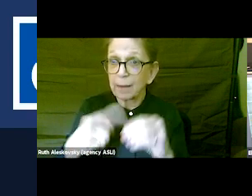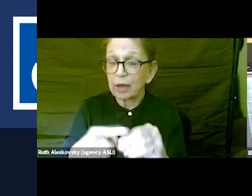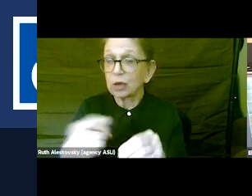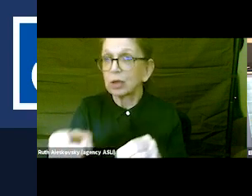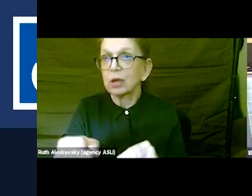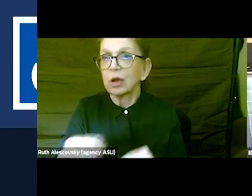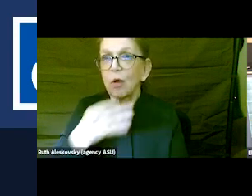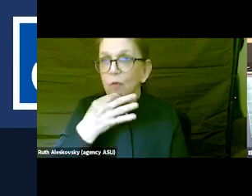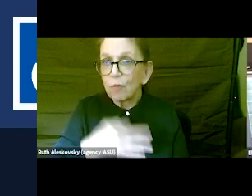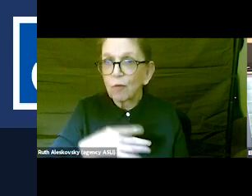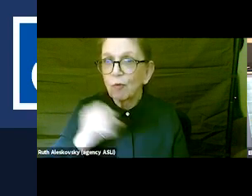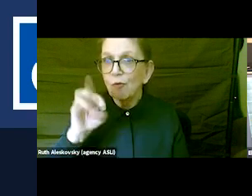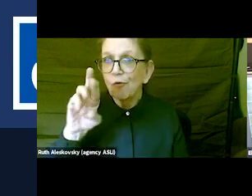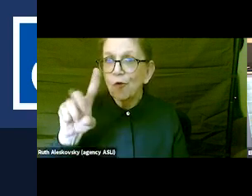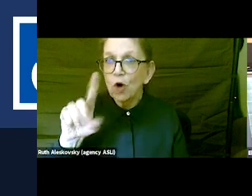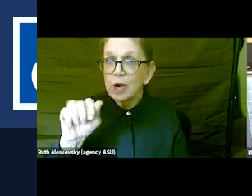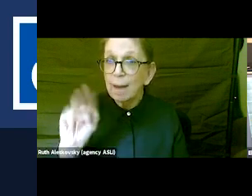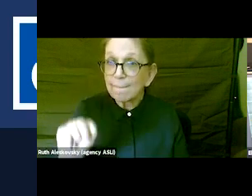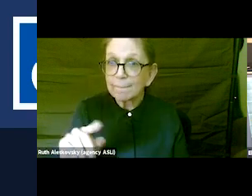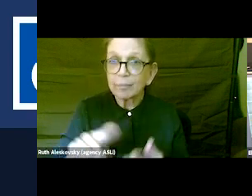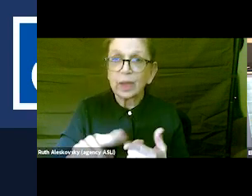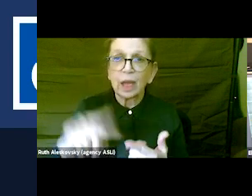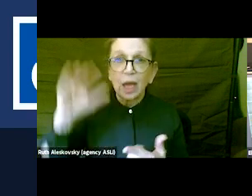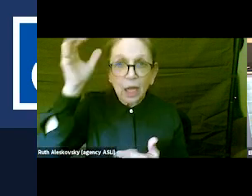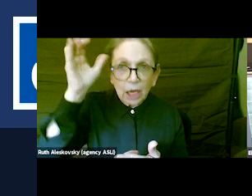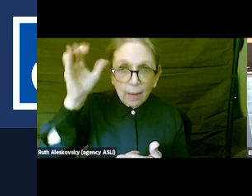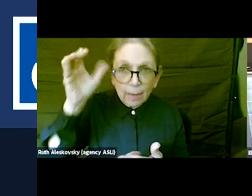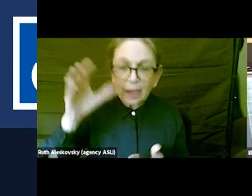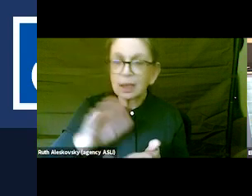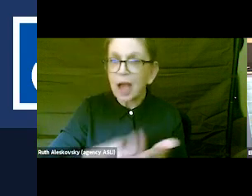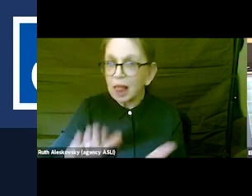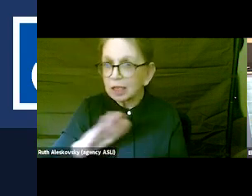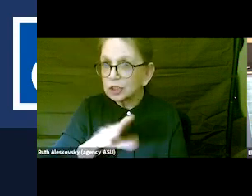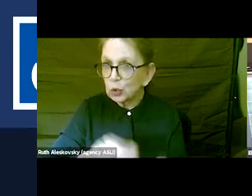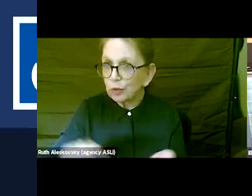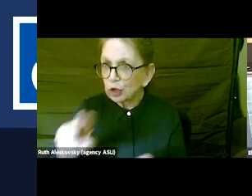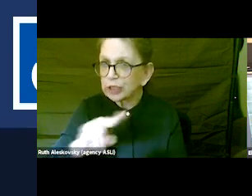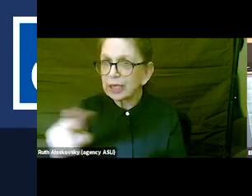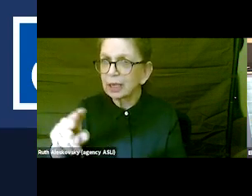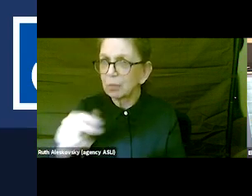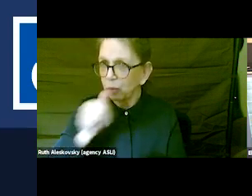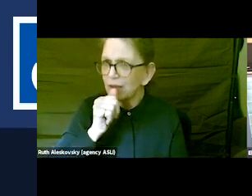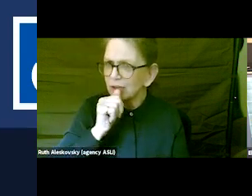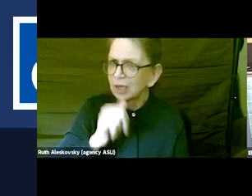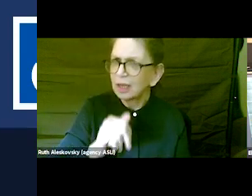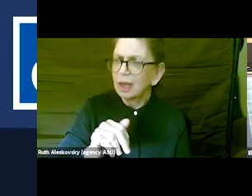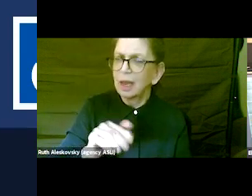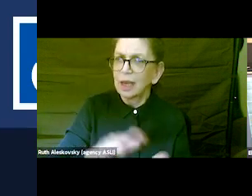Fordham, et cetera, Columbia. Yeah, these are all offices where